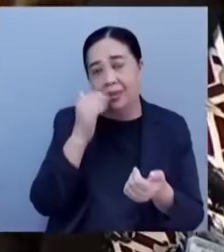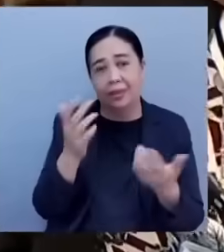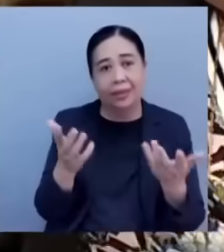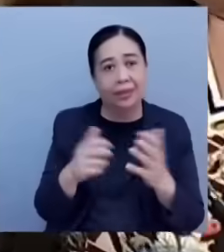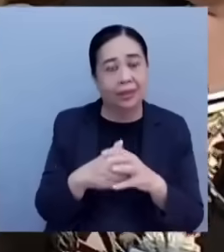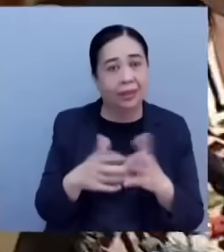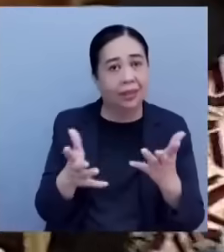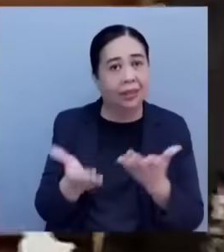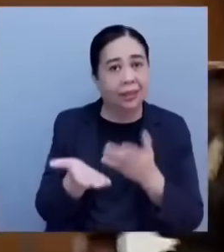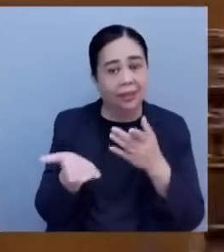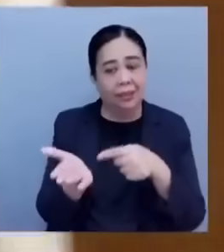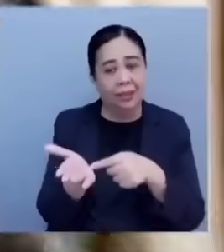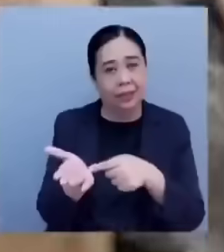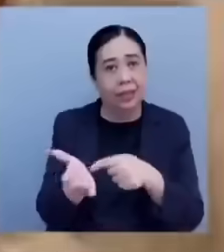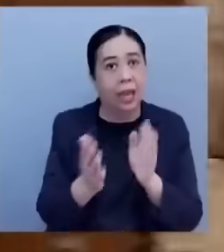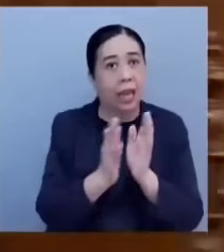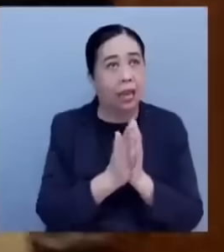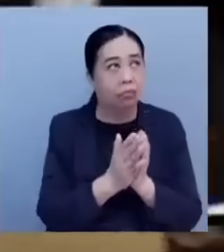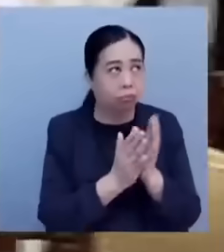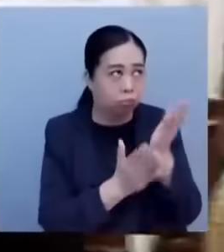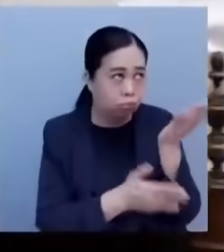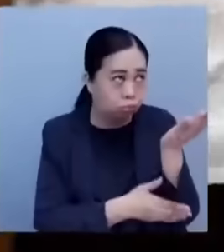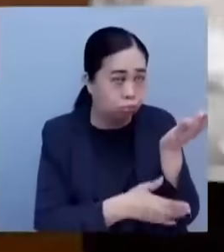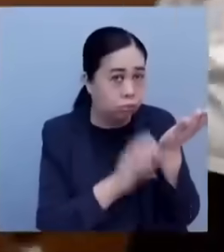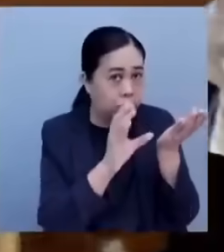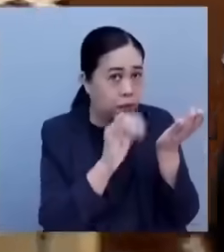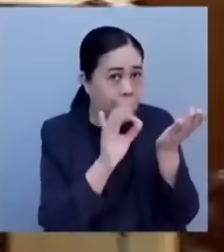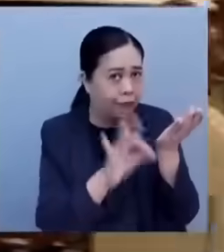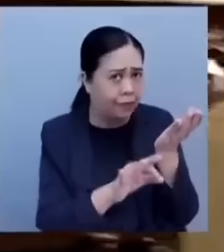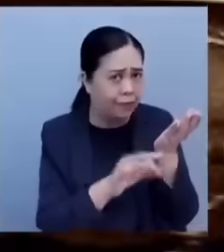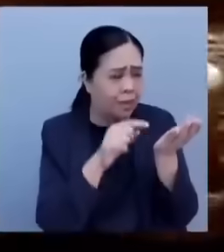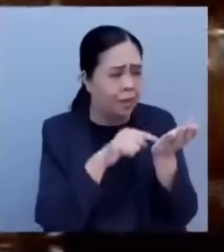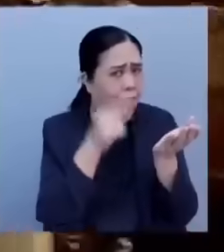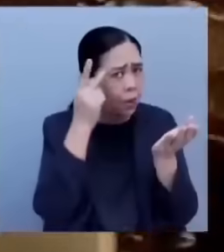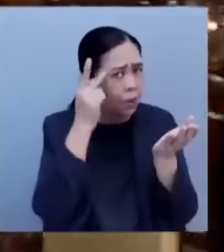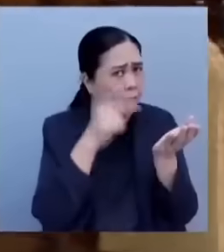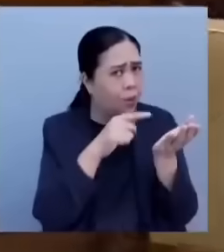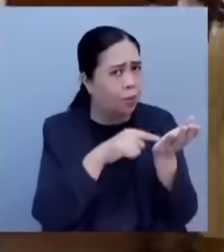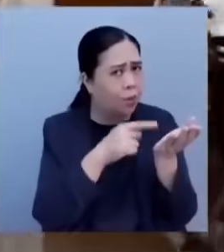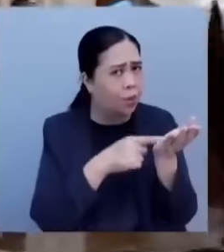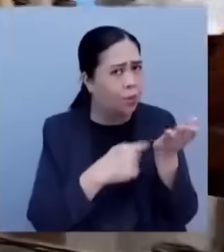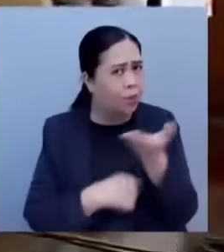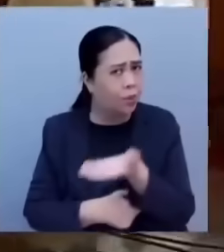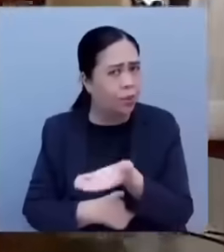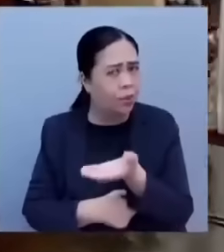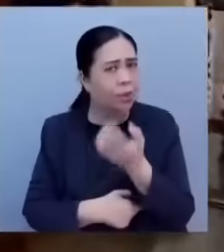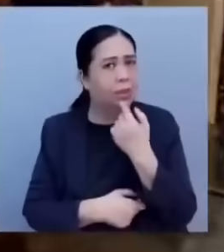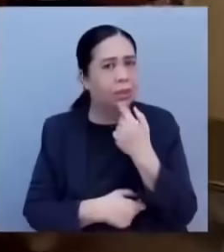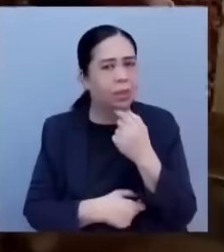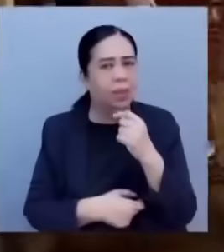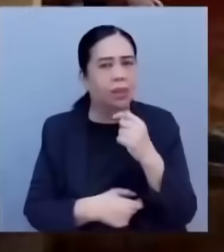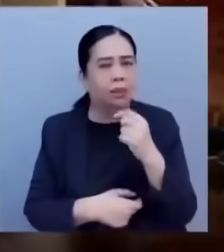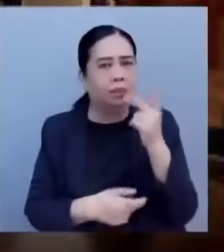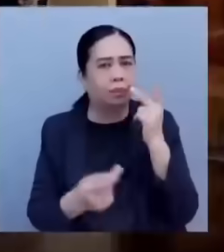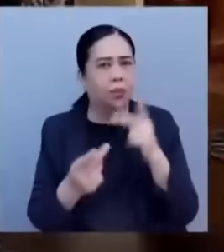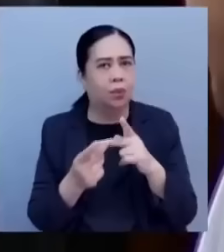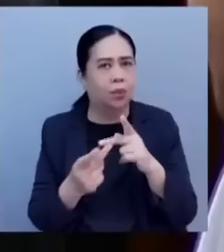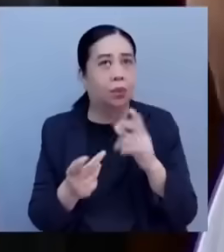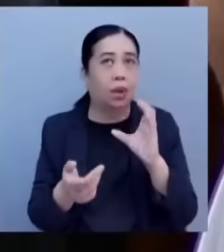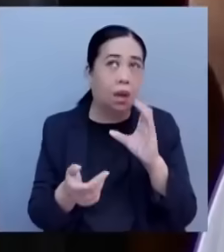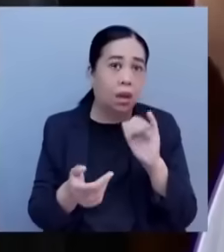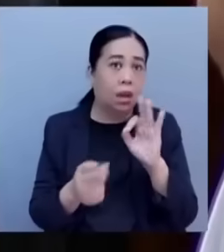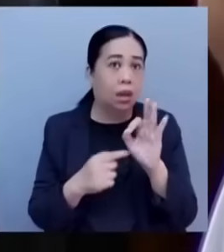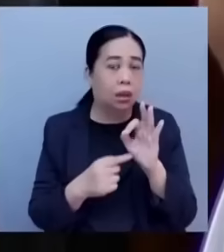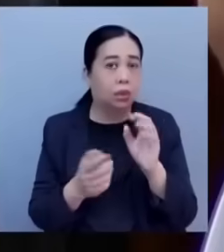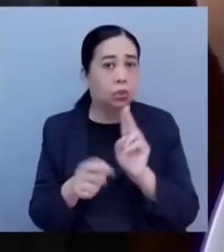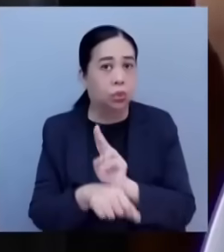petition, they were asking for confidential funds, but the purposes that they actually mentioned for which supposedly these